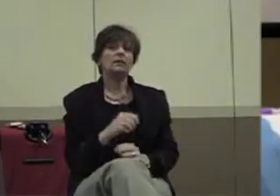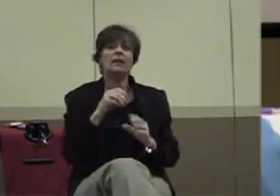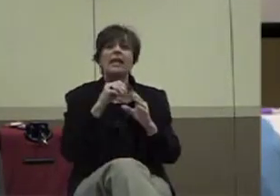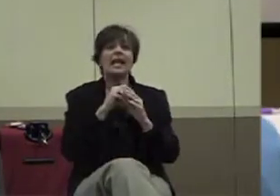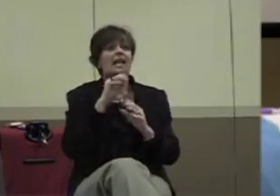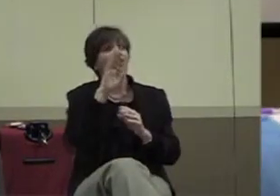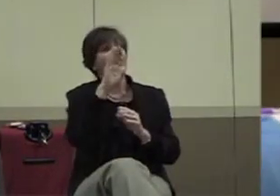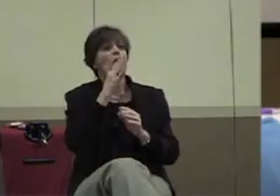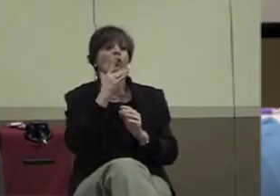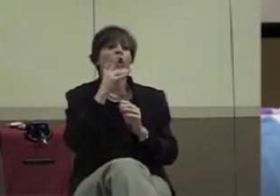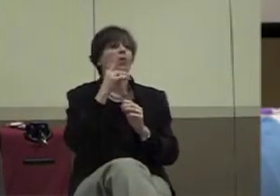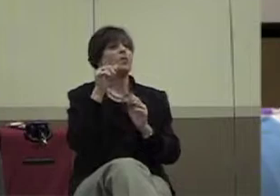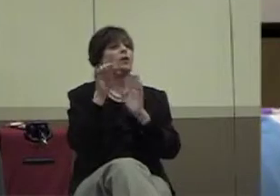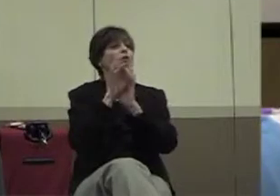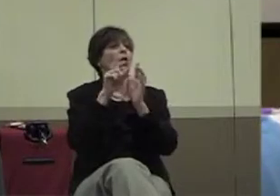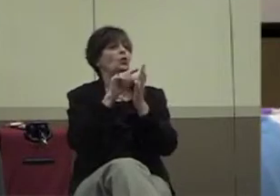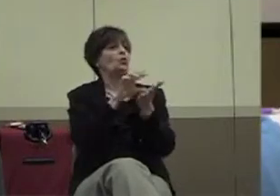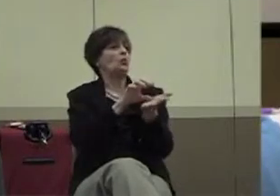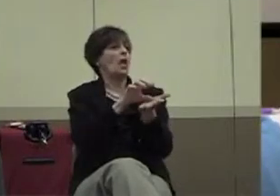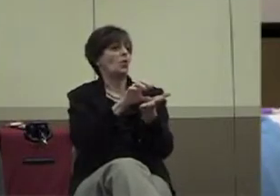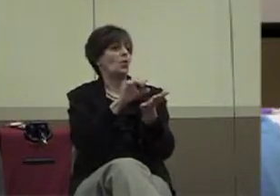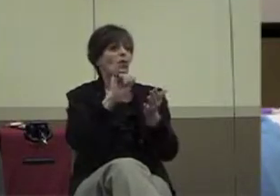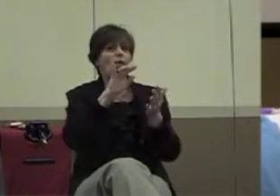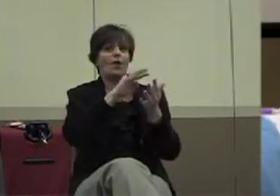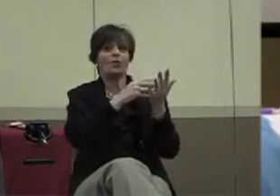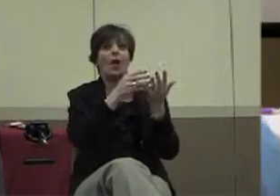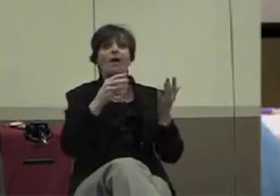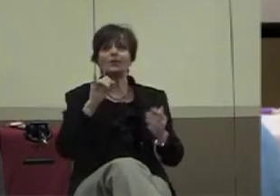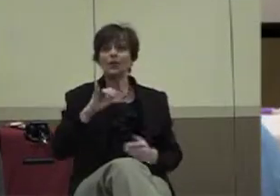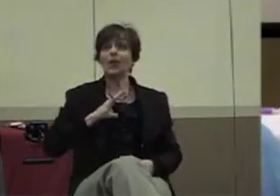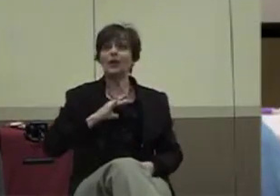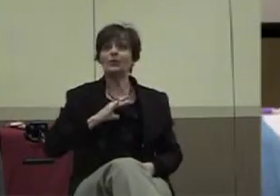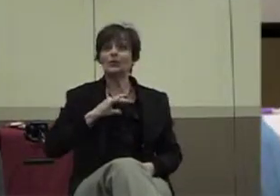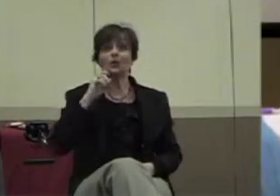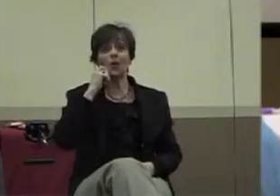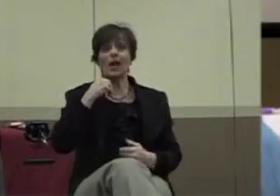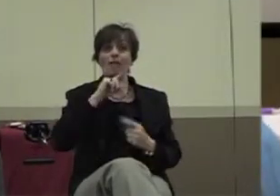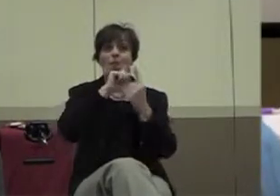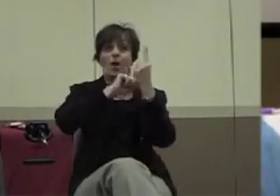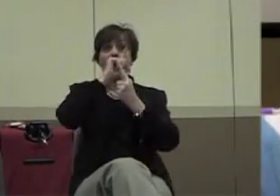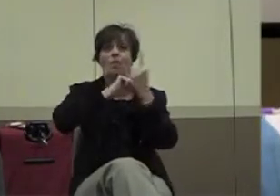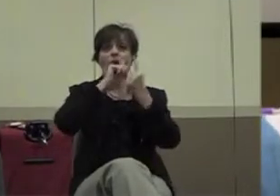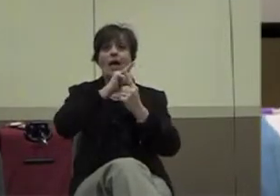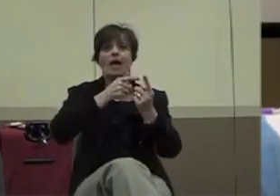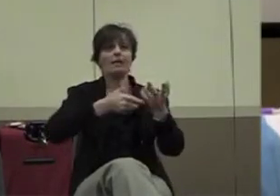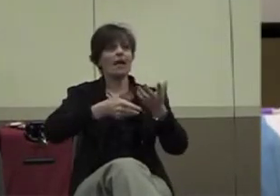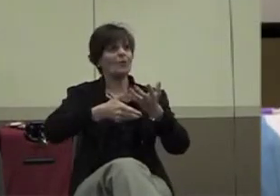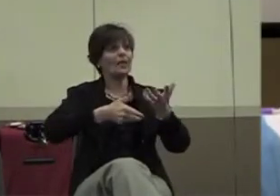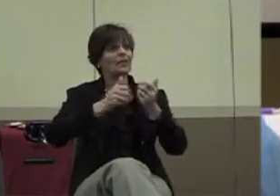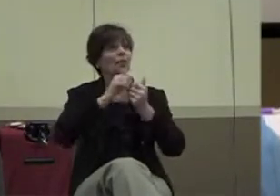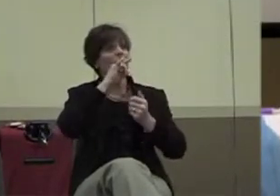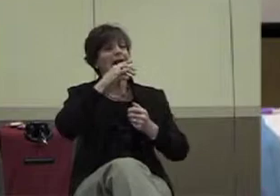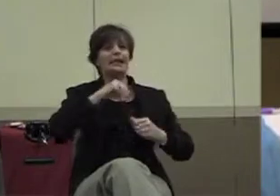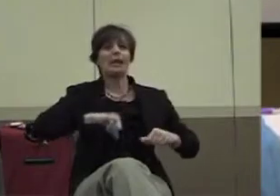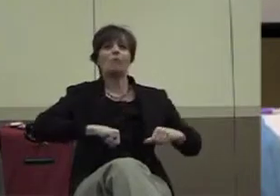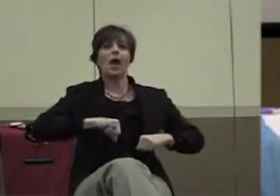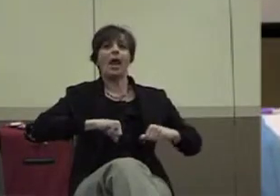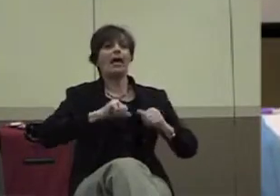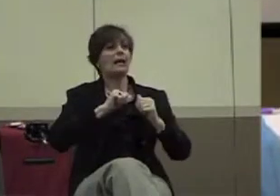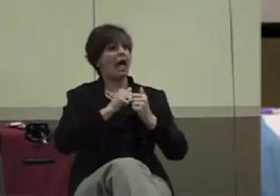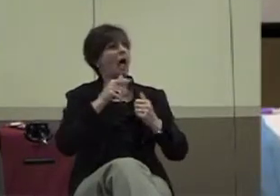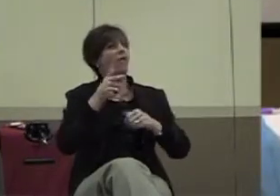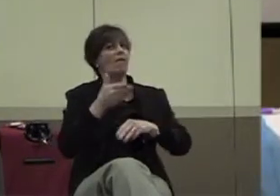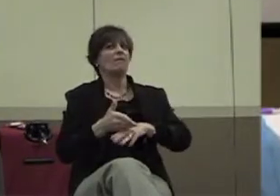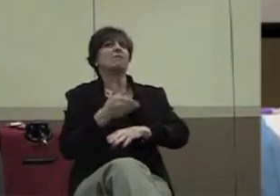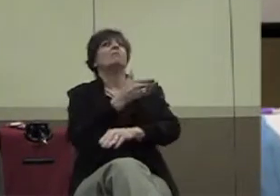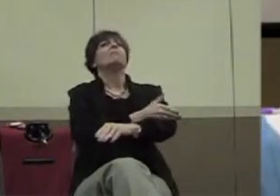in their graph with. So very cool to have that one-on-one conversation with kids and brag about how far they've come.